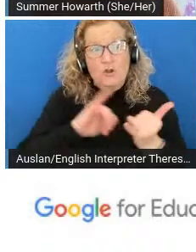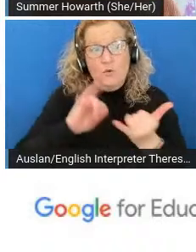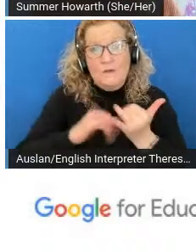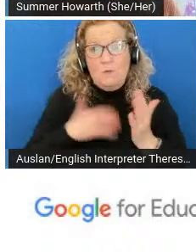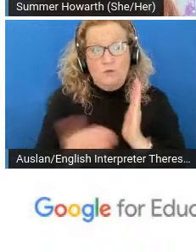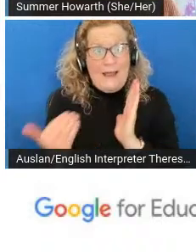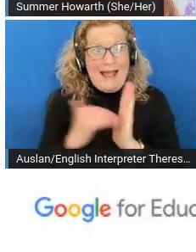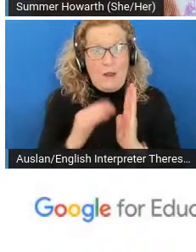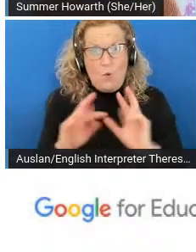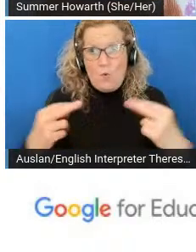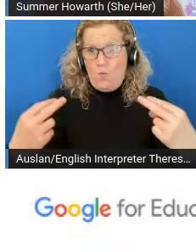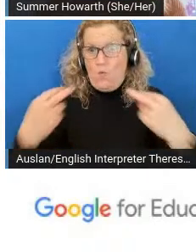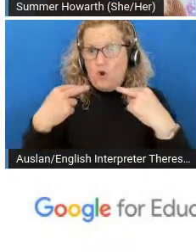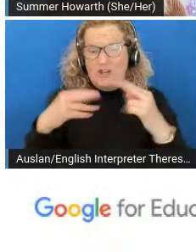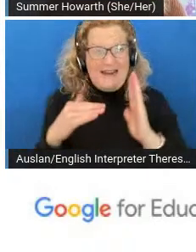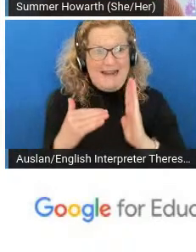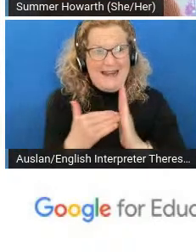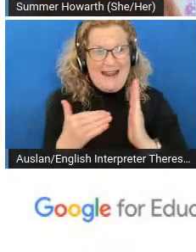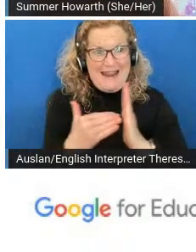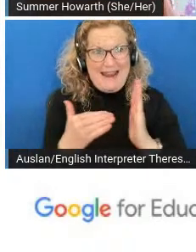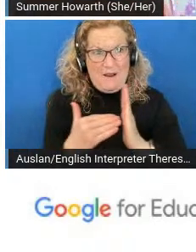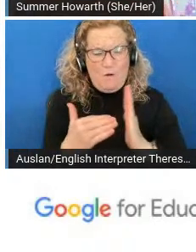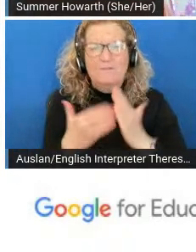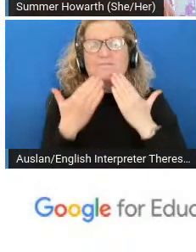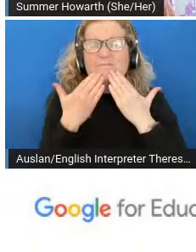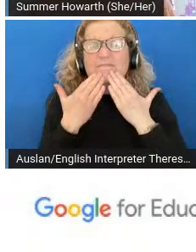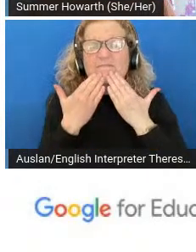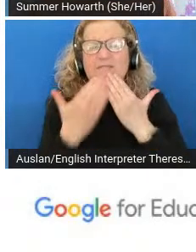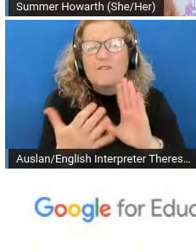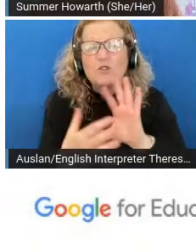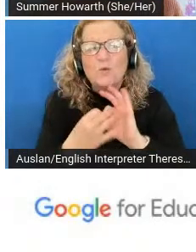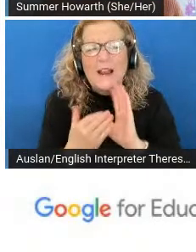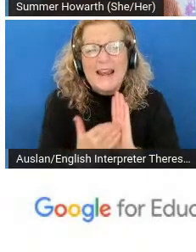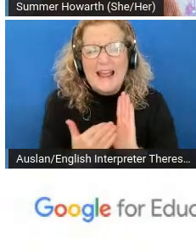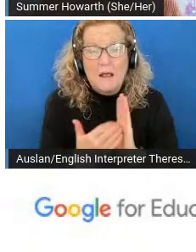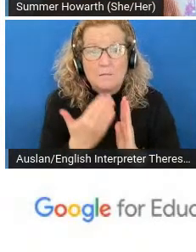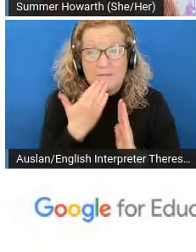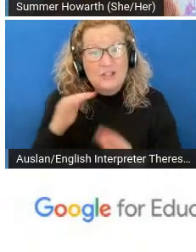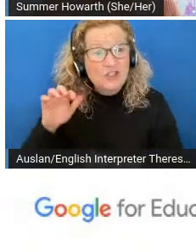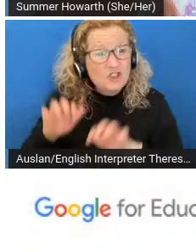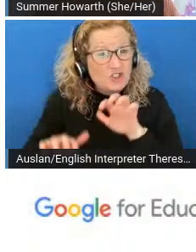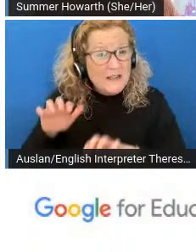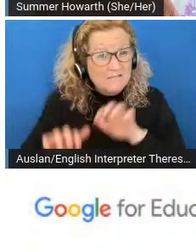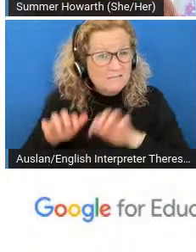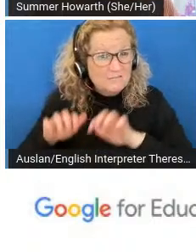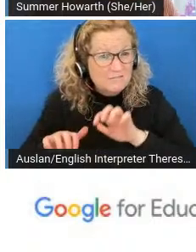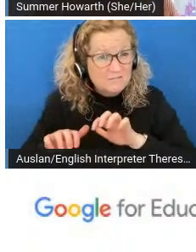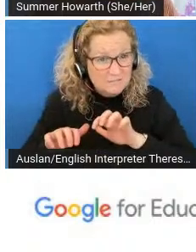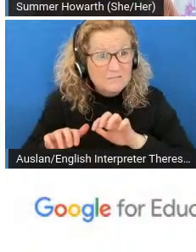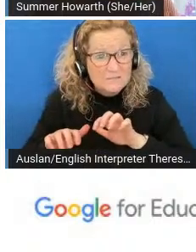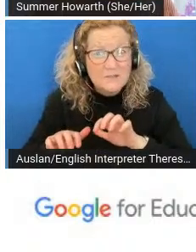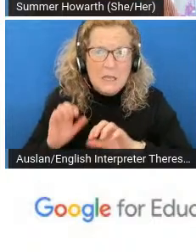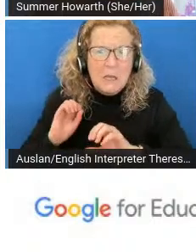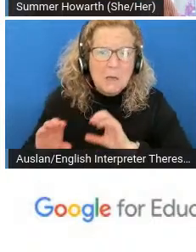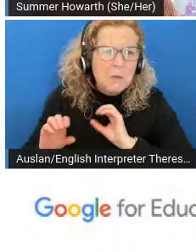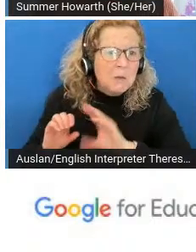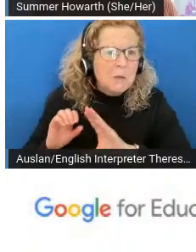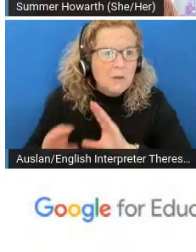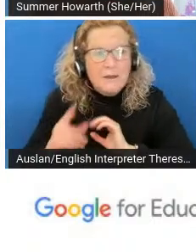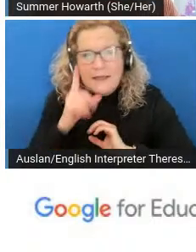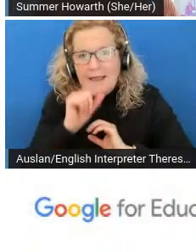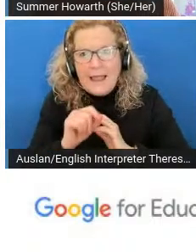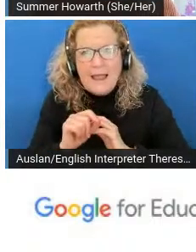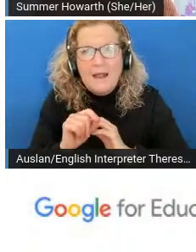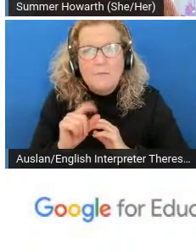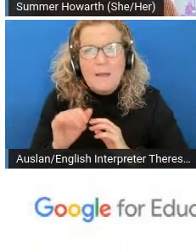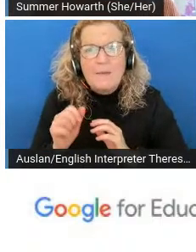watching us live, and awesome for being with us. Thank you so much. Feel free to jump into the chat and to check in with us. If you've tried any of the ideas